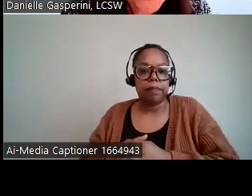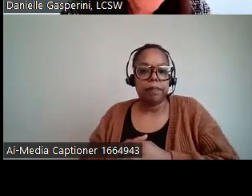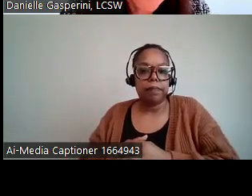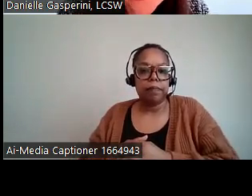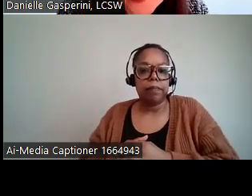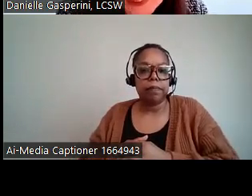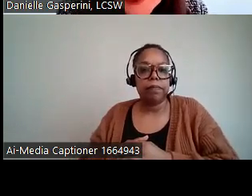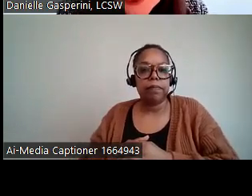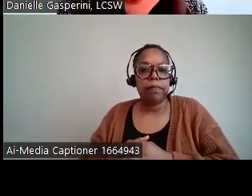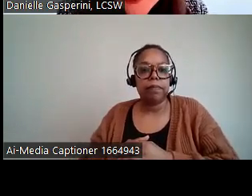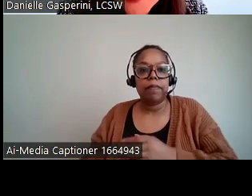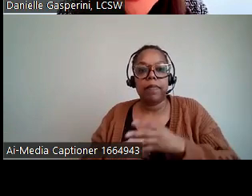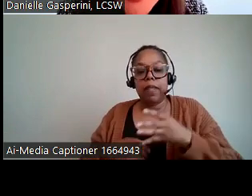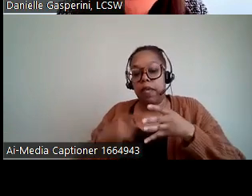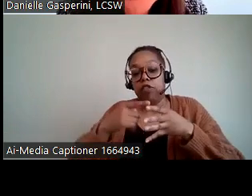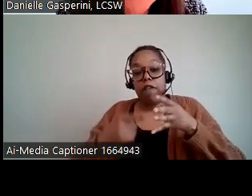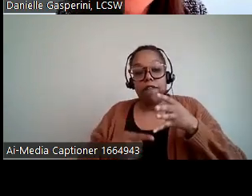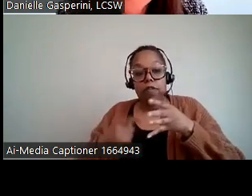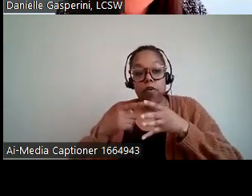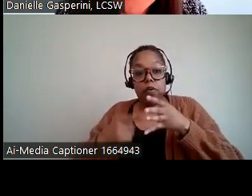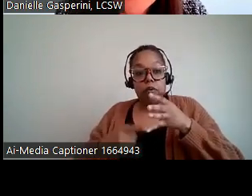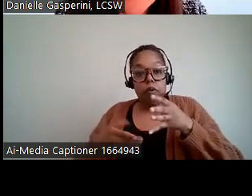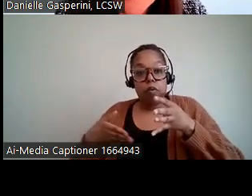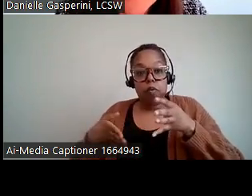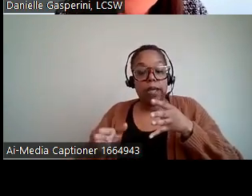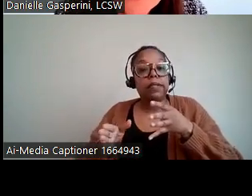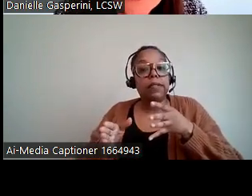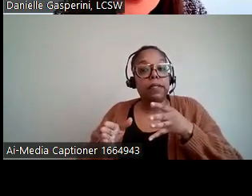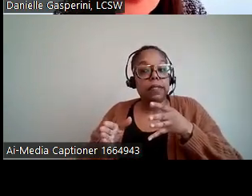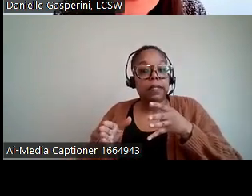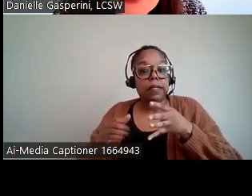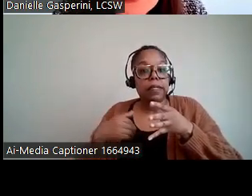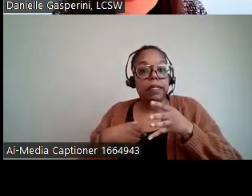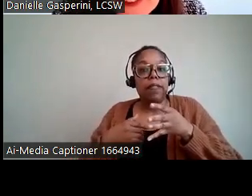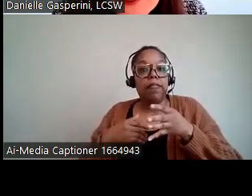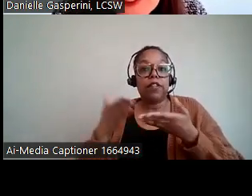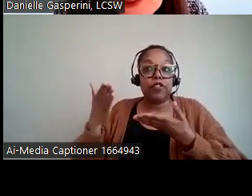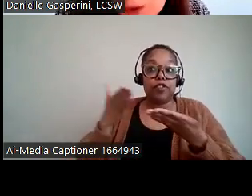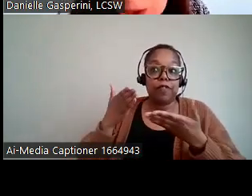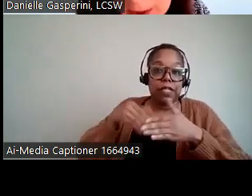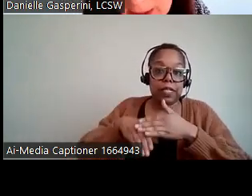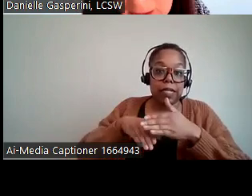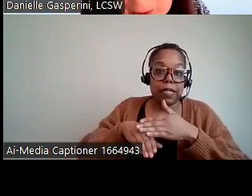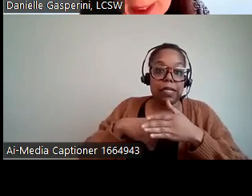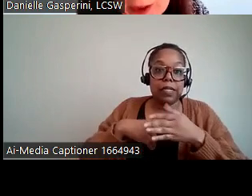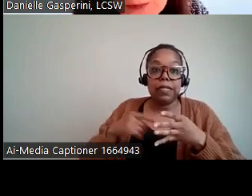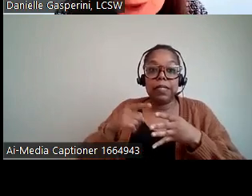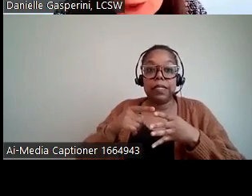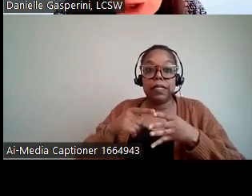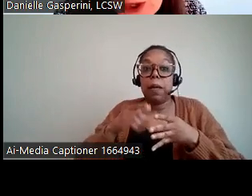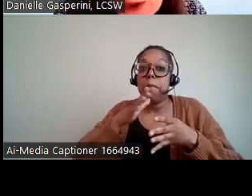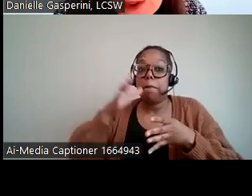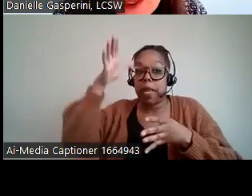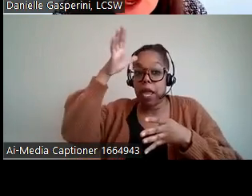So there are 4 basic ways that services are typically accessed. So a parent, a legal guardian, or a caregiver